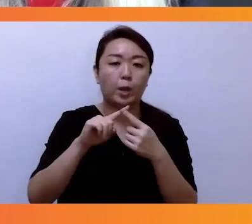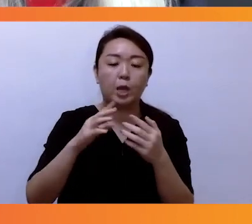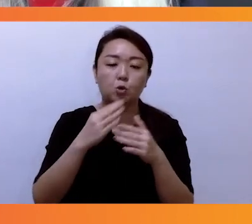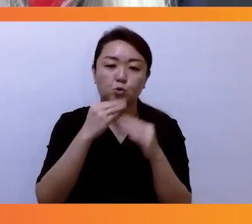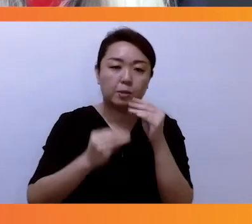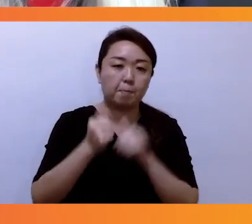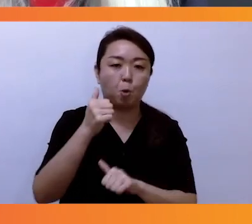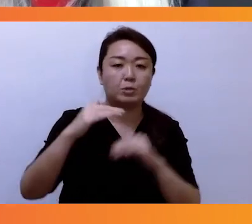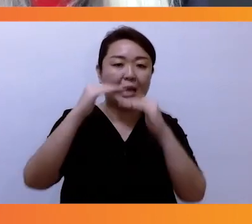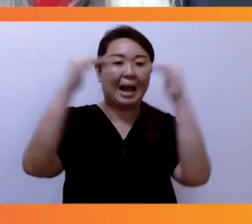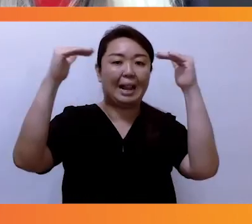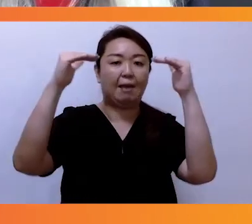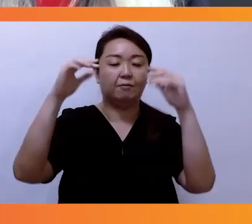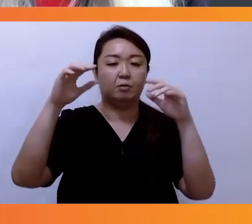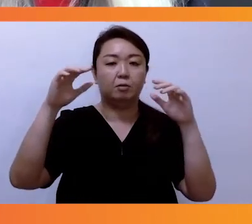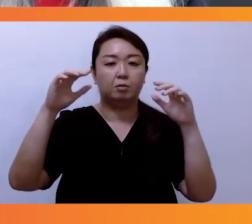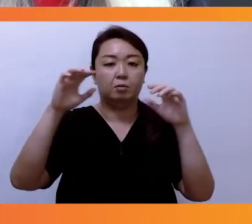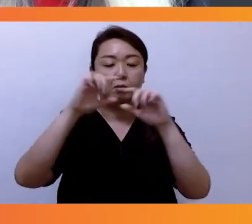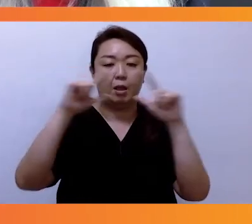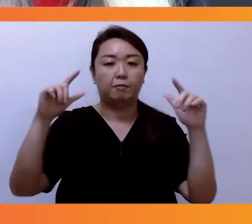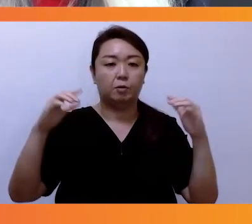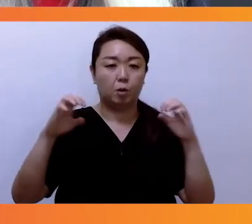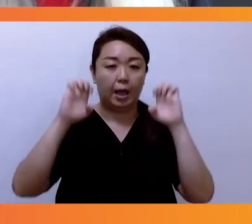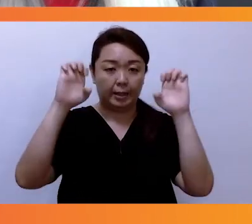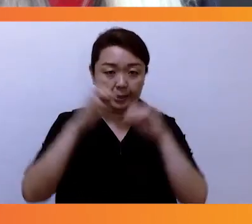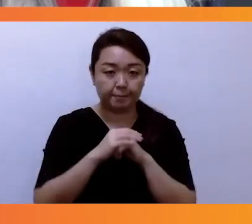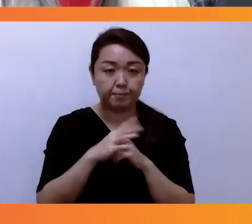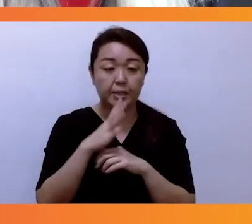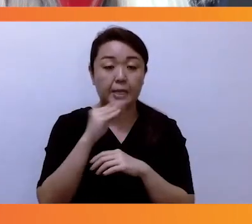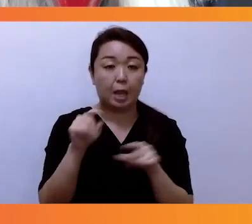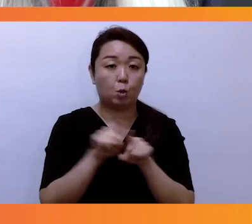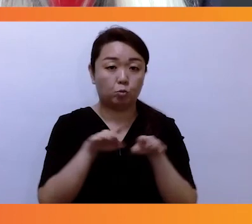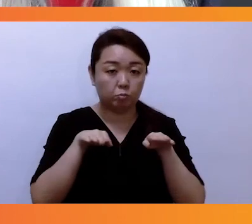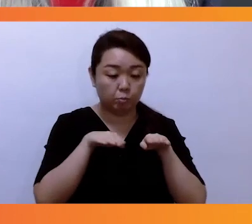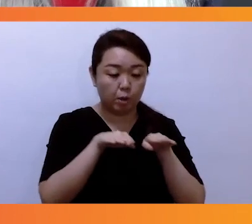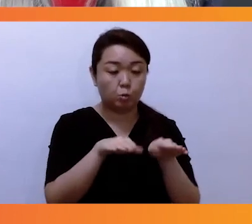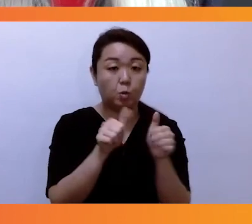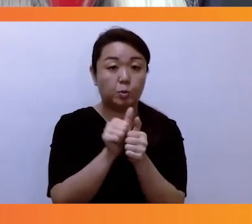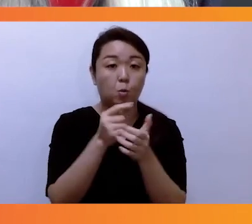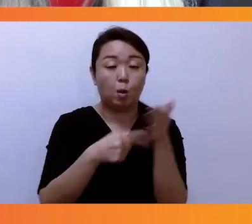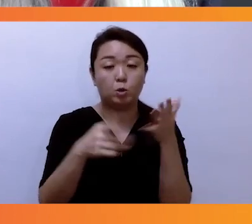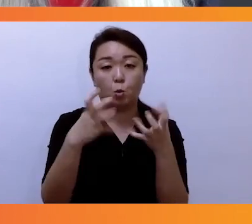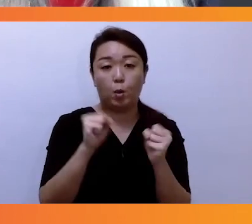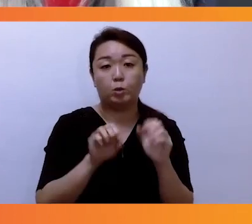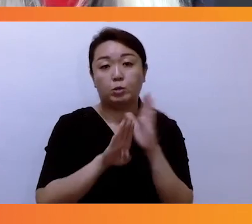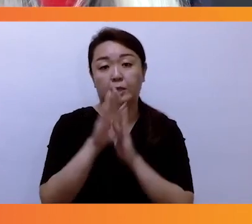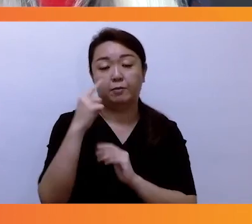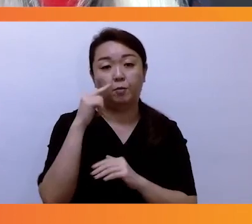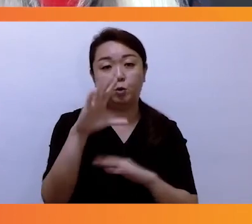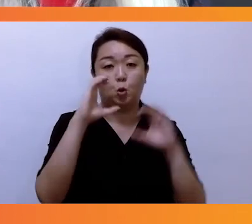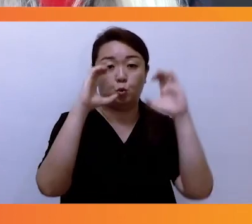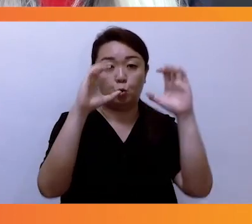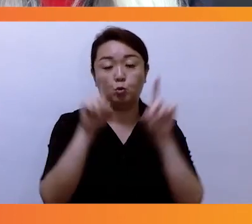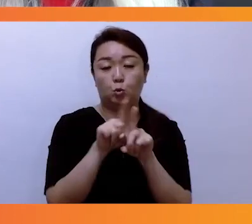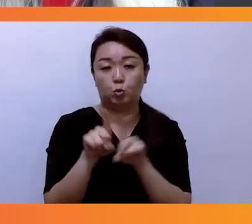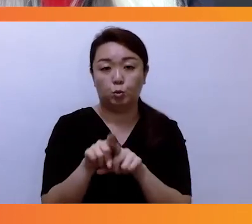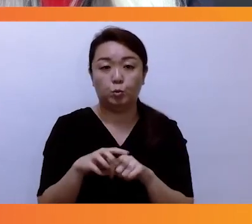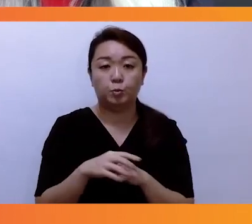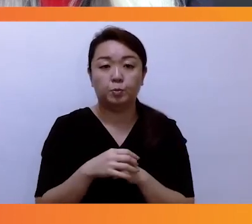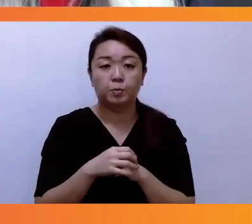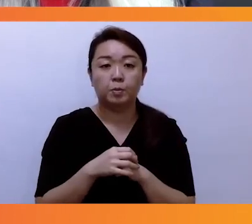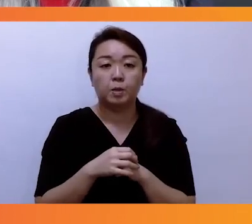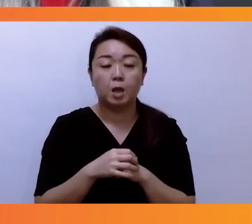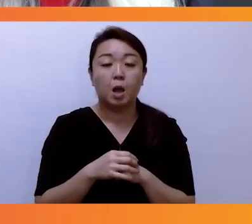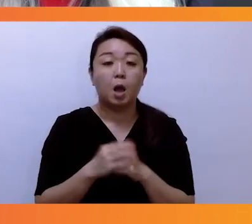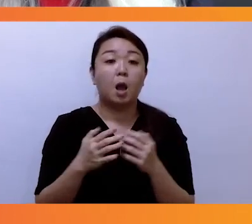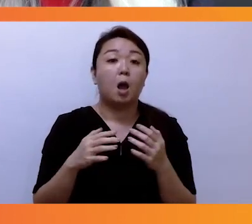way up to your most elite level of athlete. And that goes parallel to what you would develop for your coaches